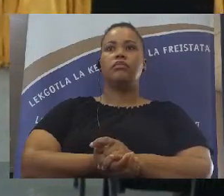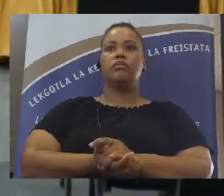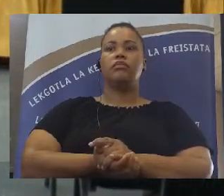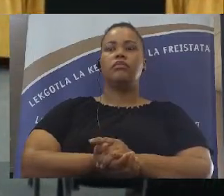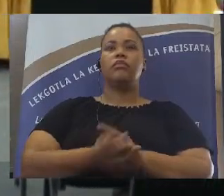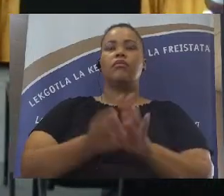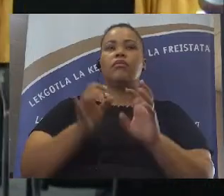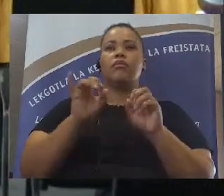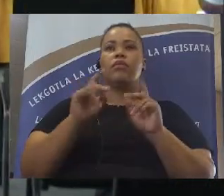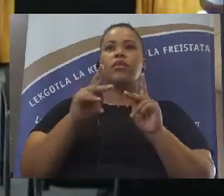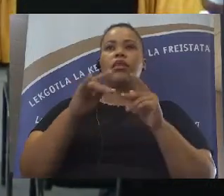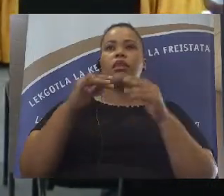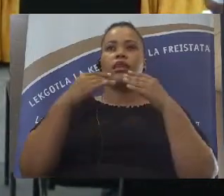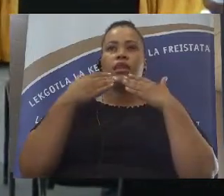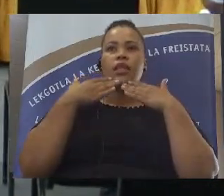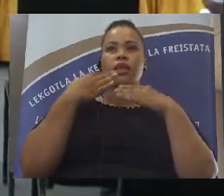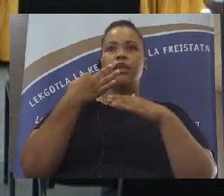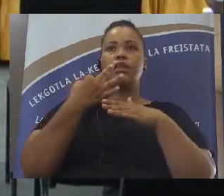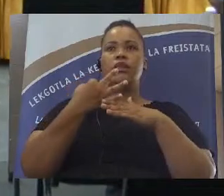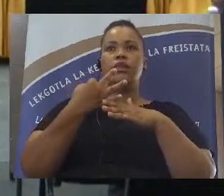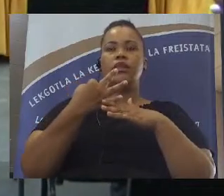Okay, thank you, Ntate.